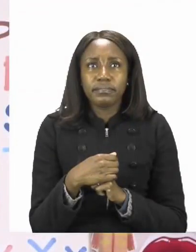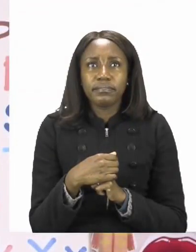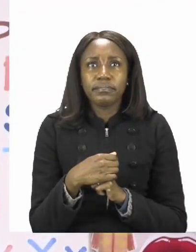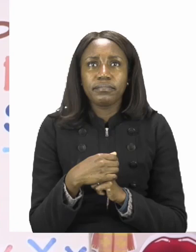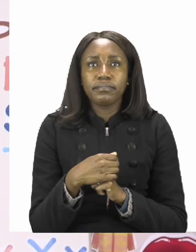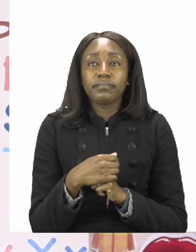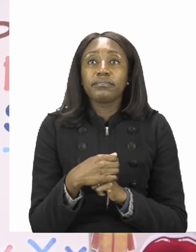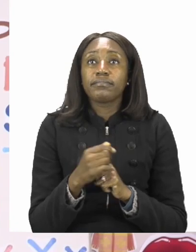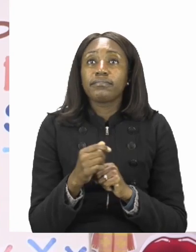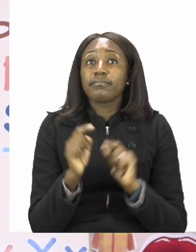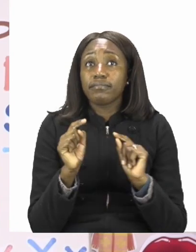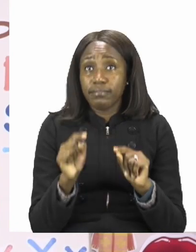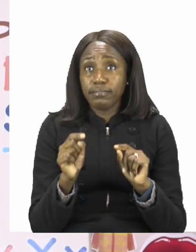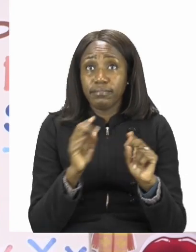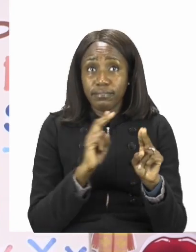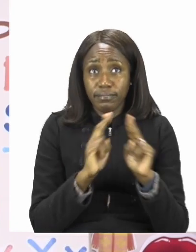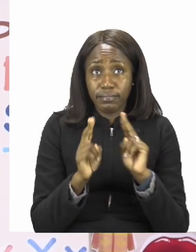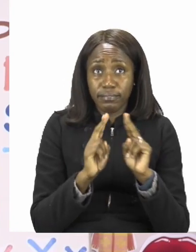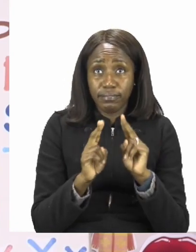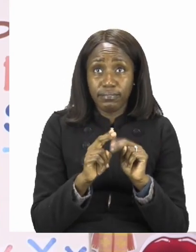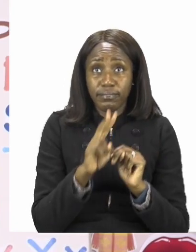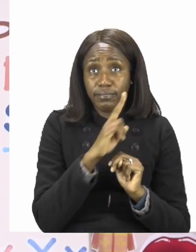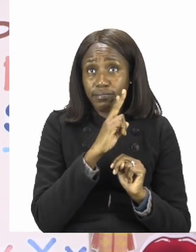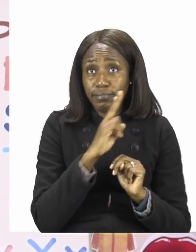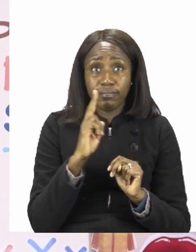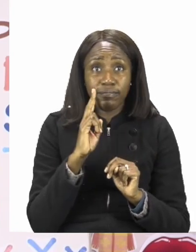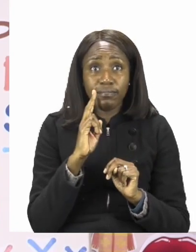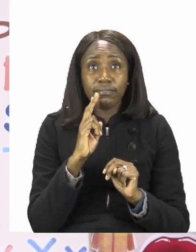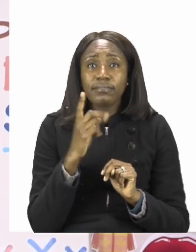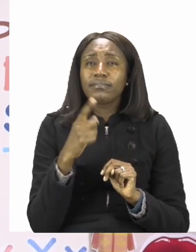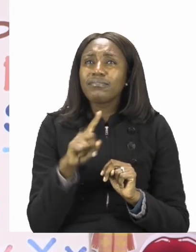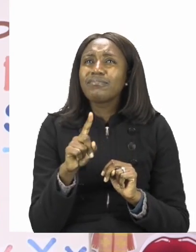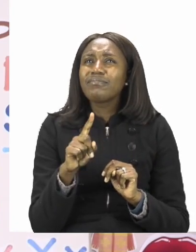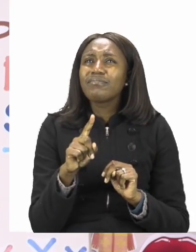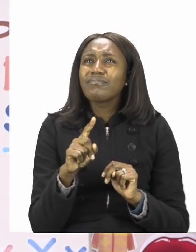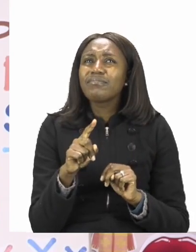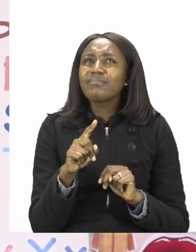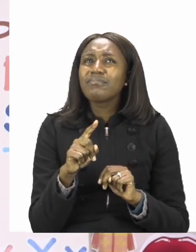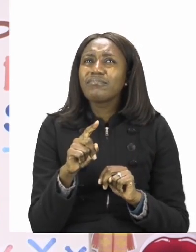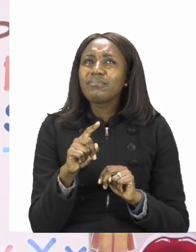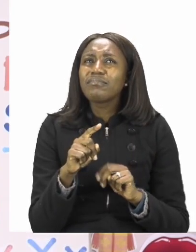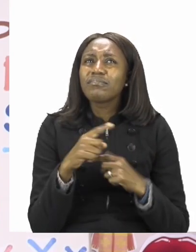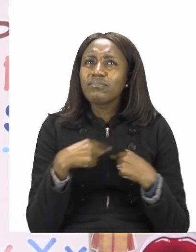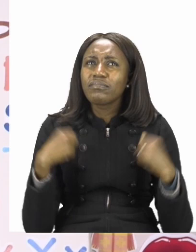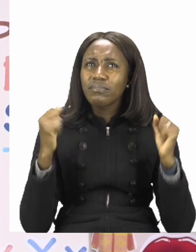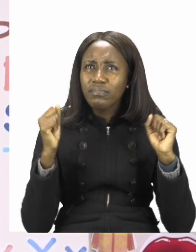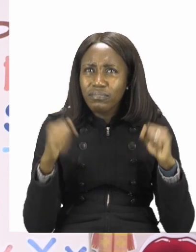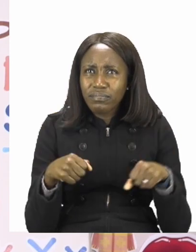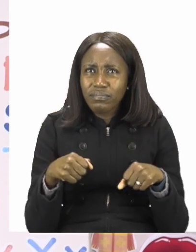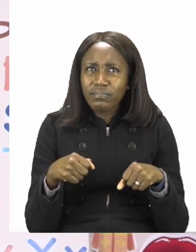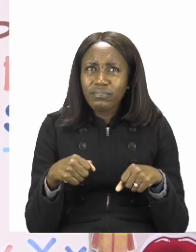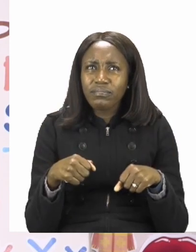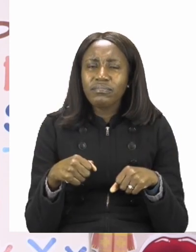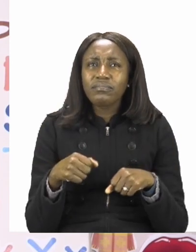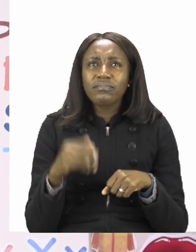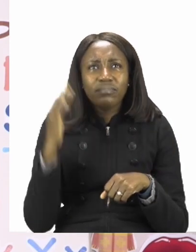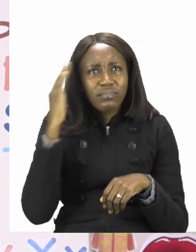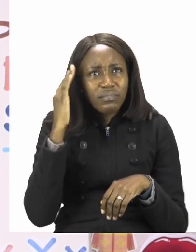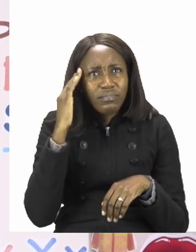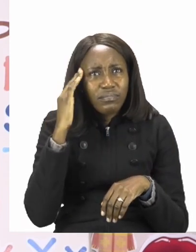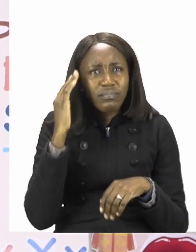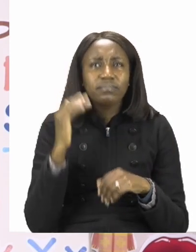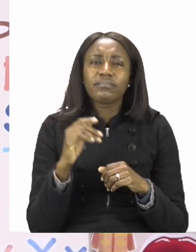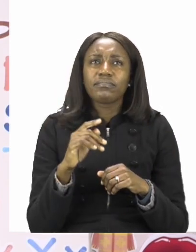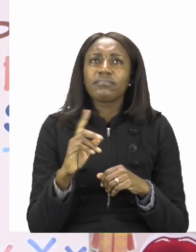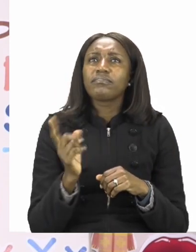So today we're going to be doing verbs, but in order for us to do the verbs, we need the pronouns to help us. So